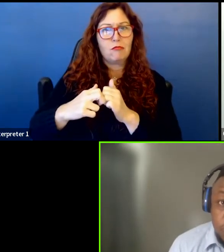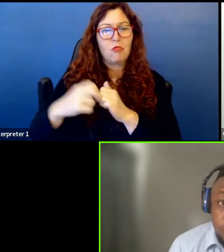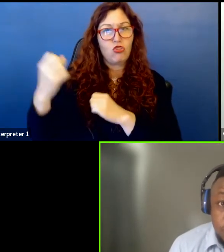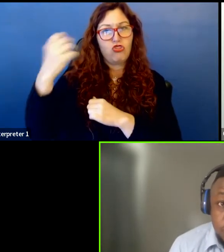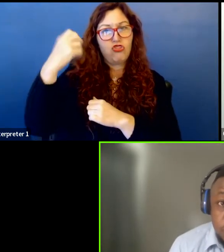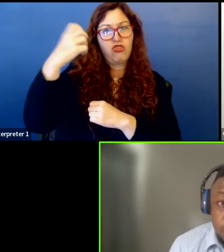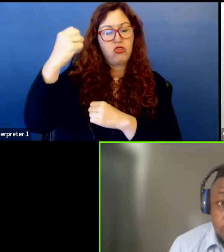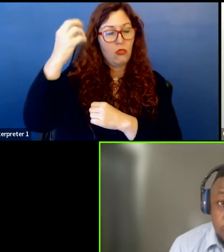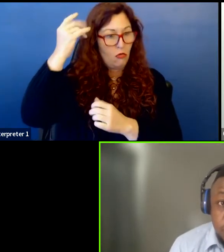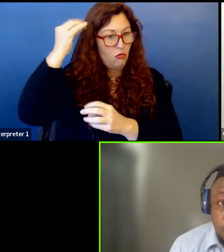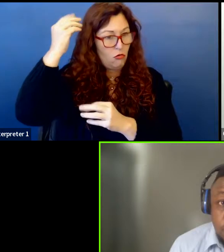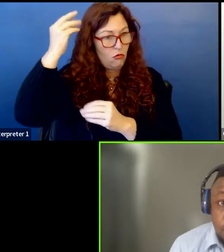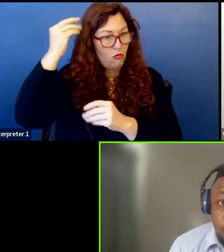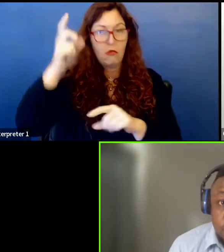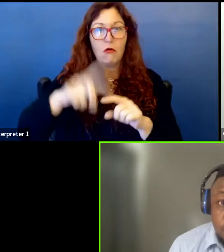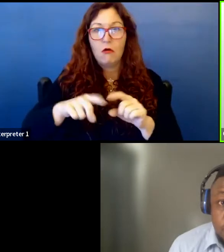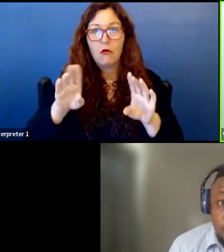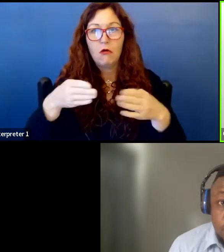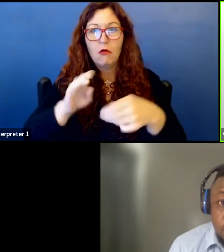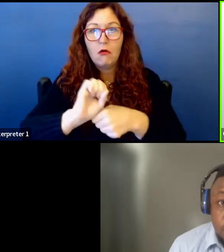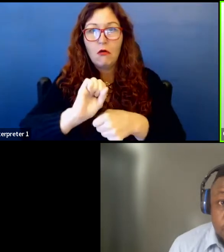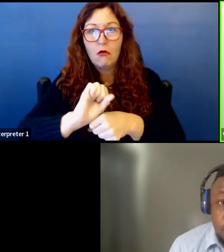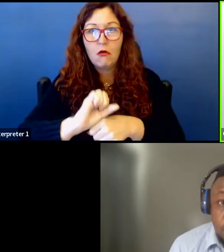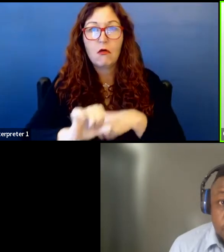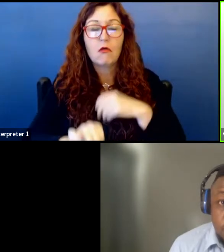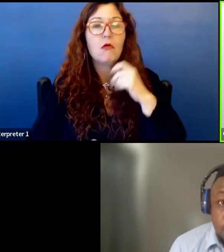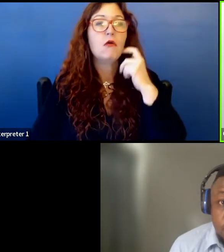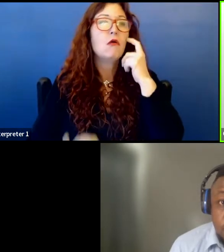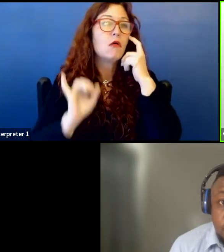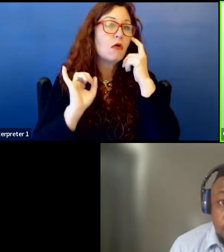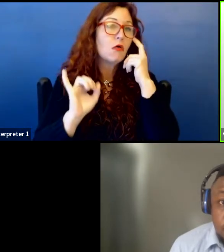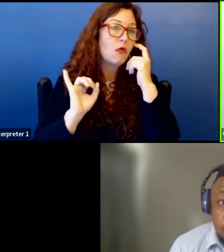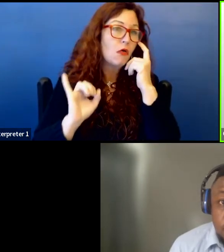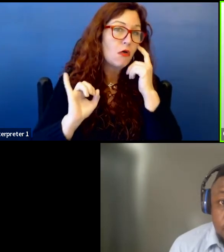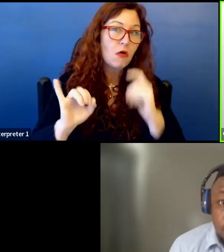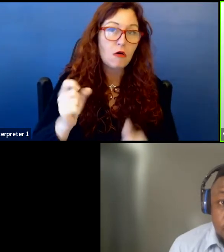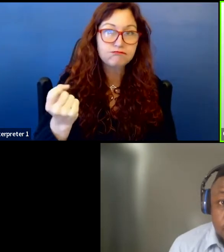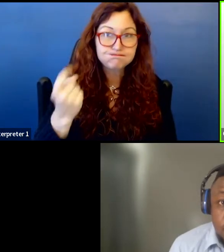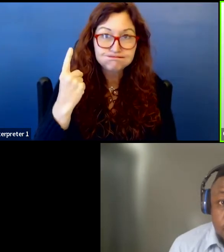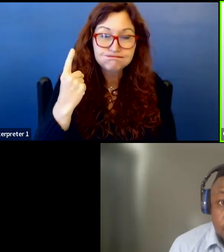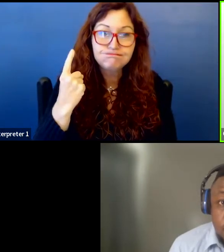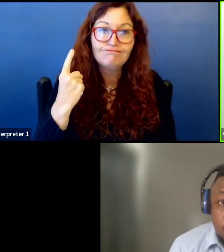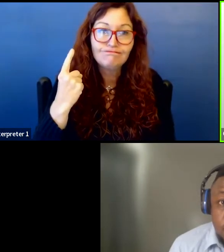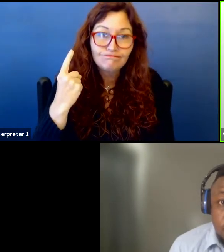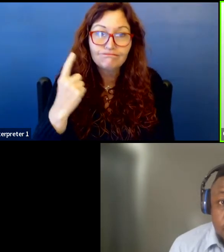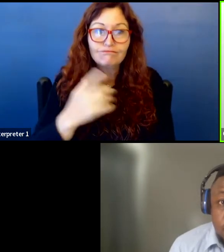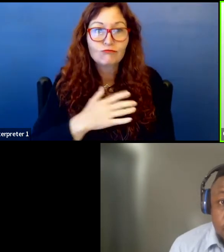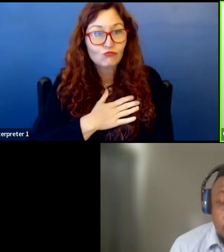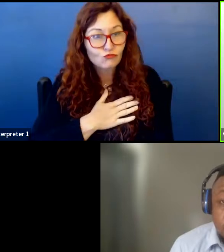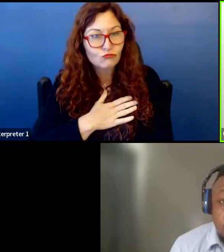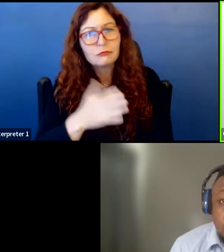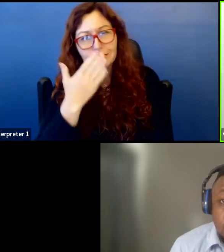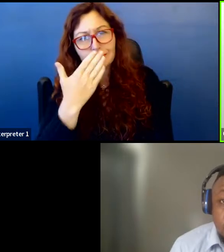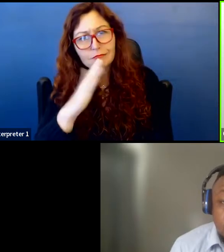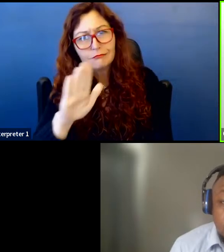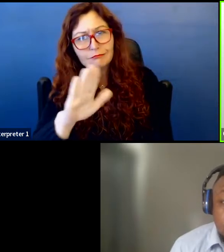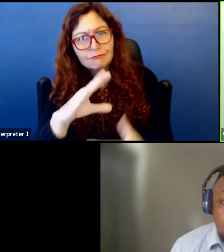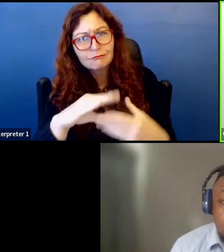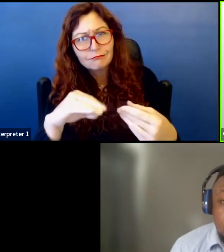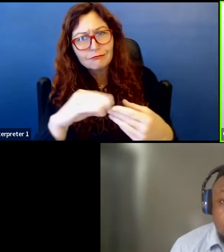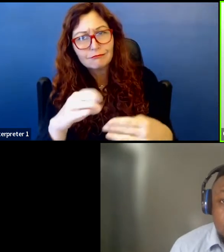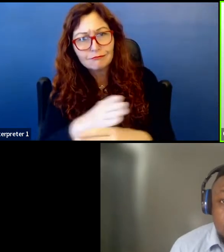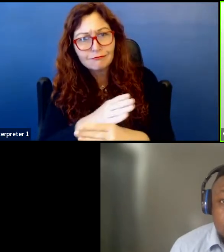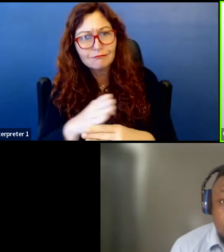so understood well i um i thank you for that and i